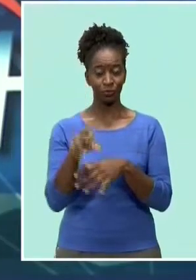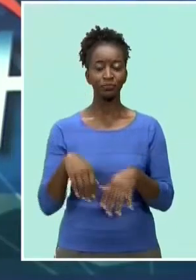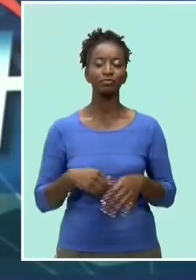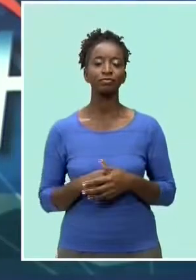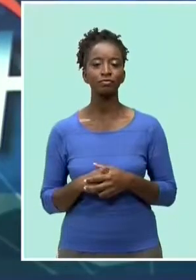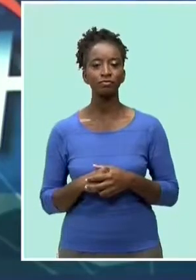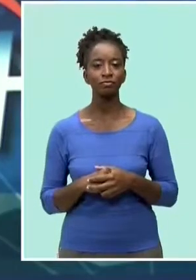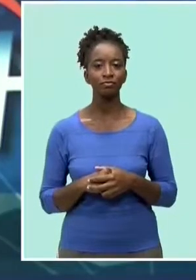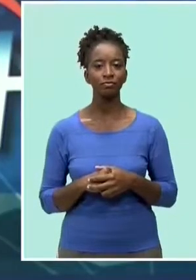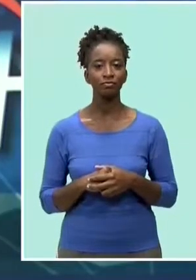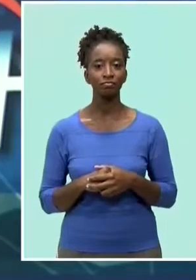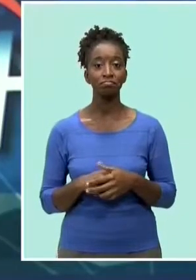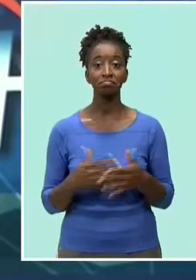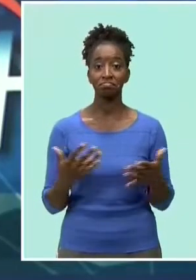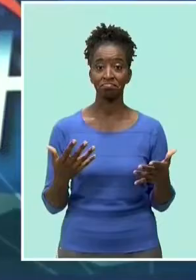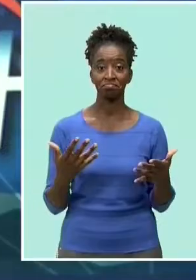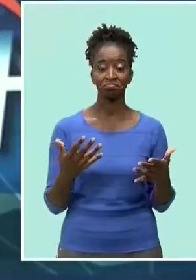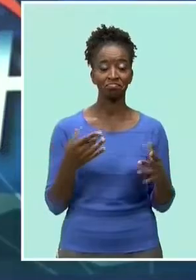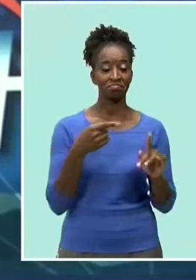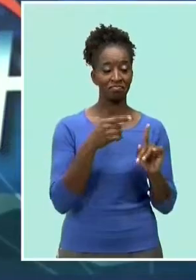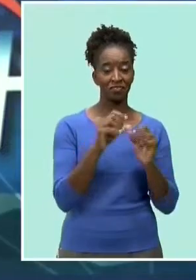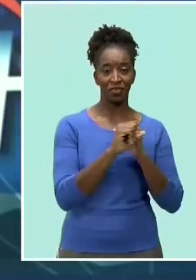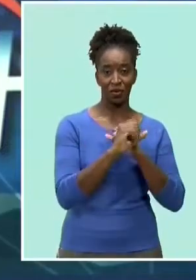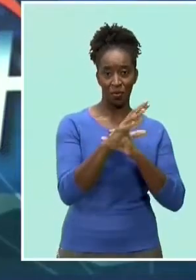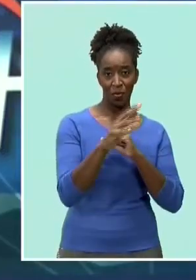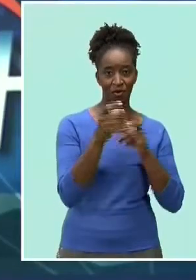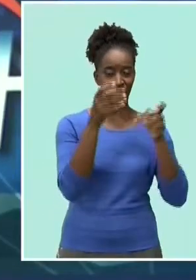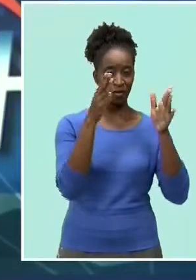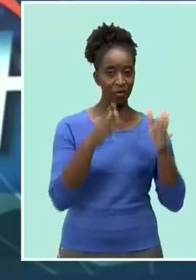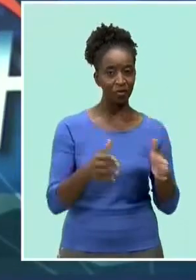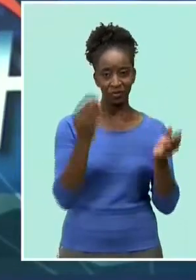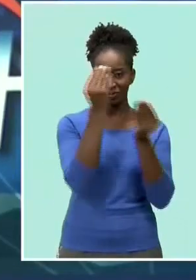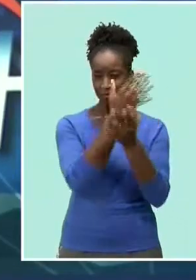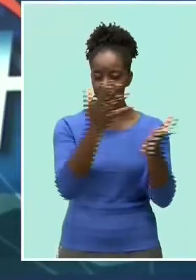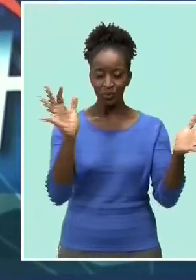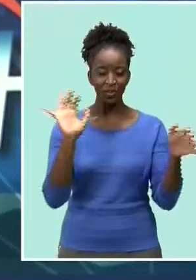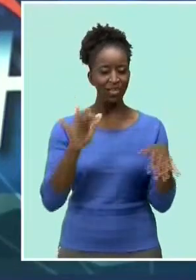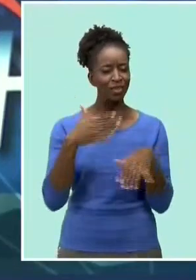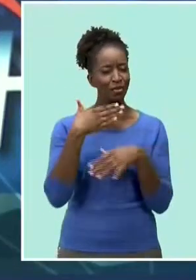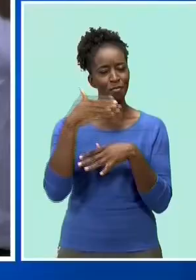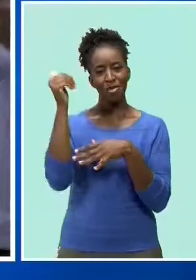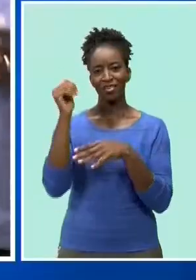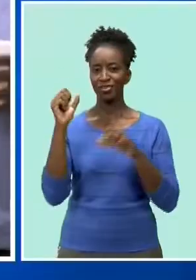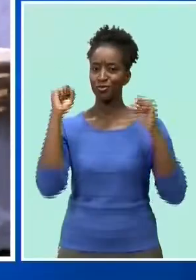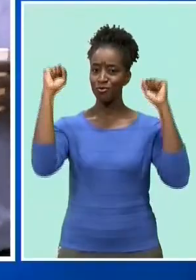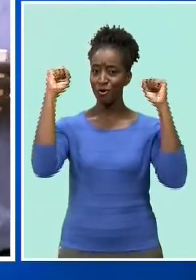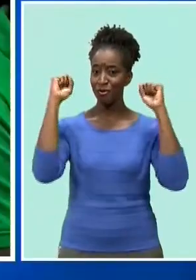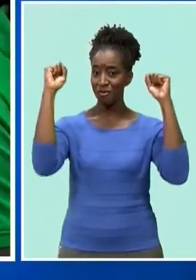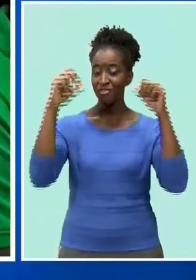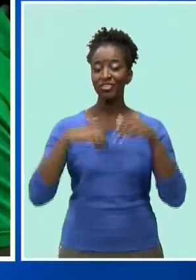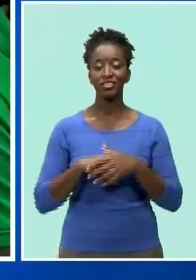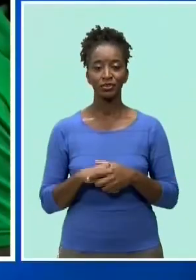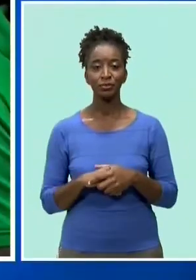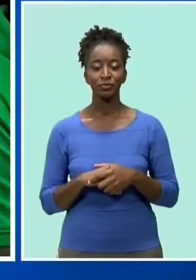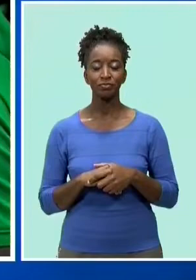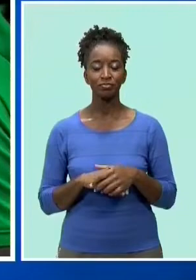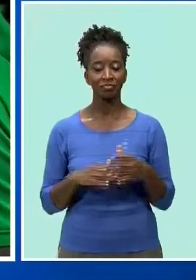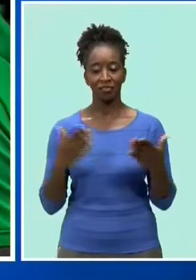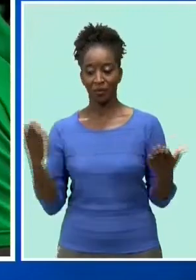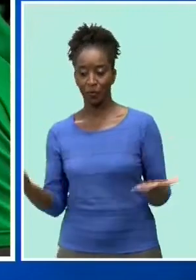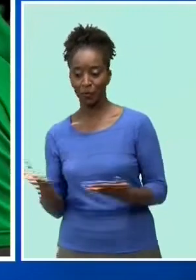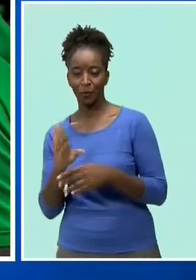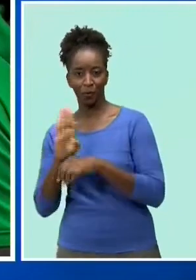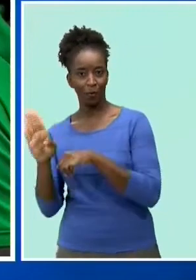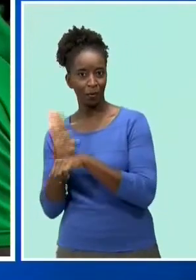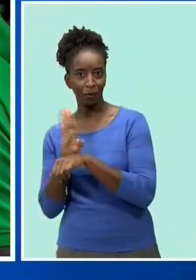DeCarla Applewhite says that patrons will be treated to the best of Cropover, and that's an all-star DJ cast and the best from across the region.